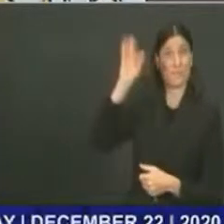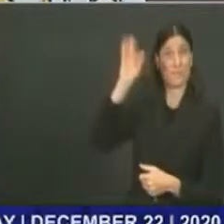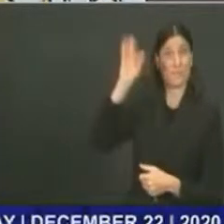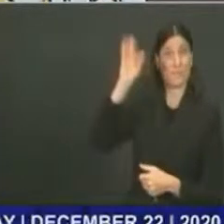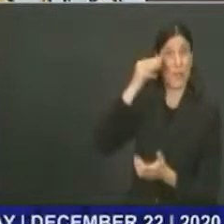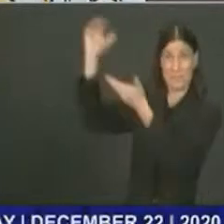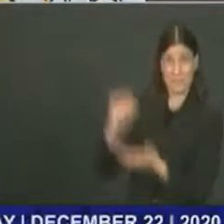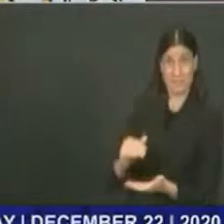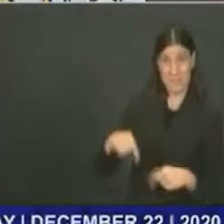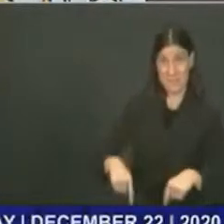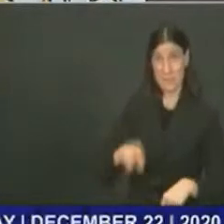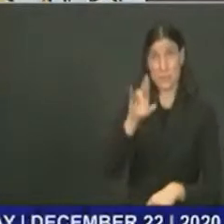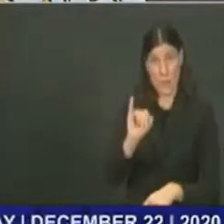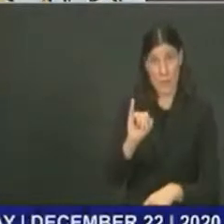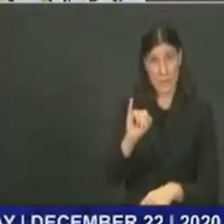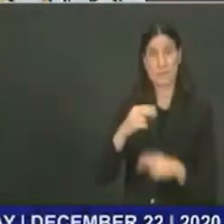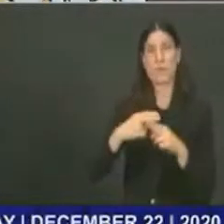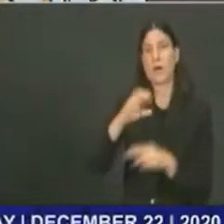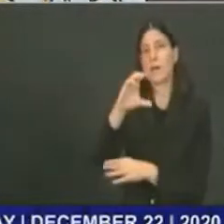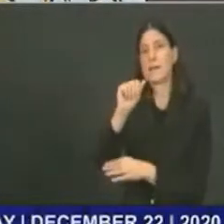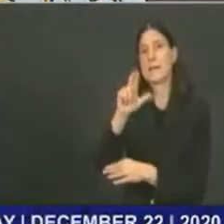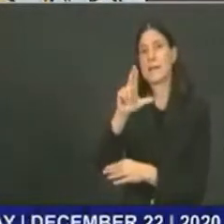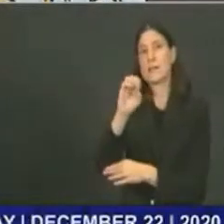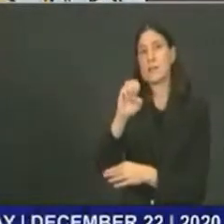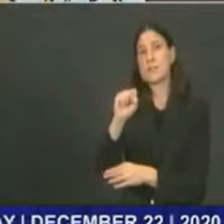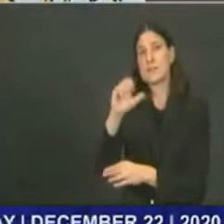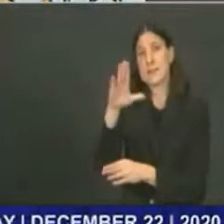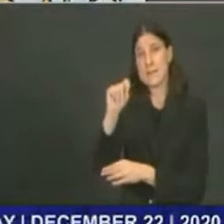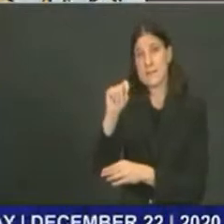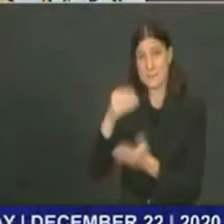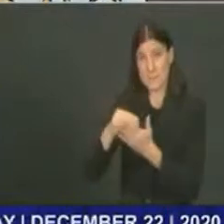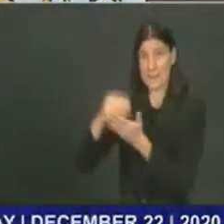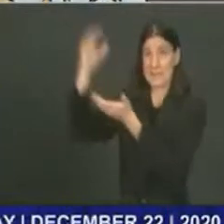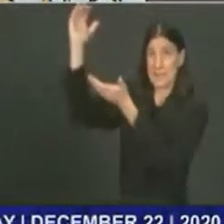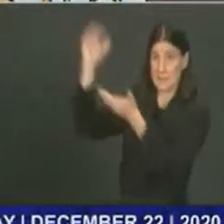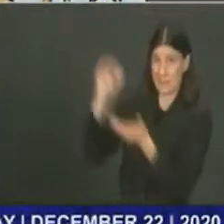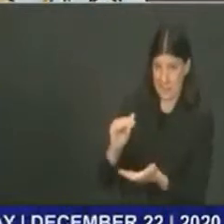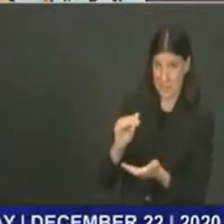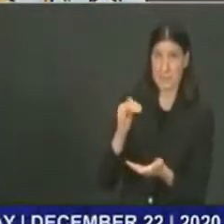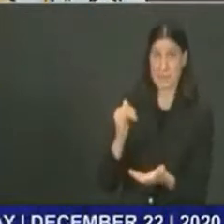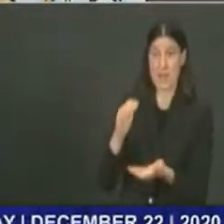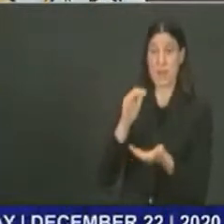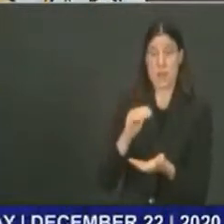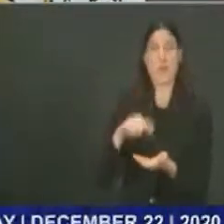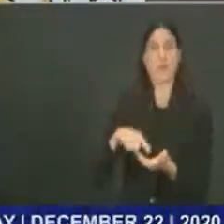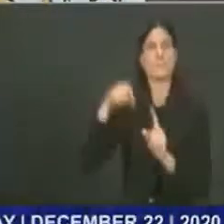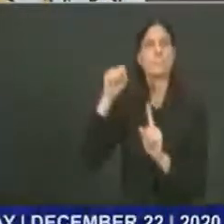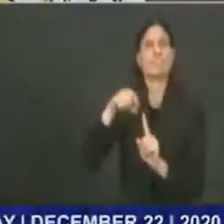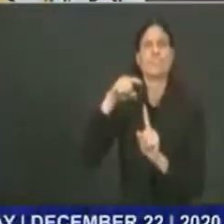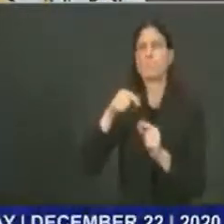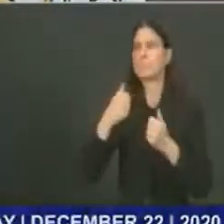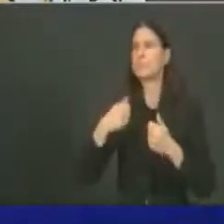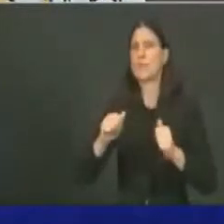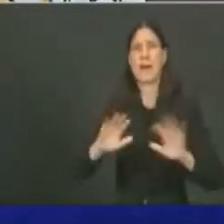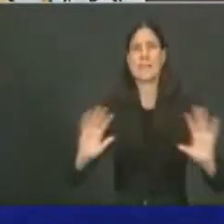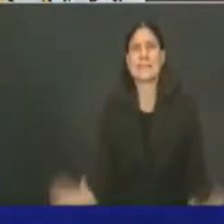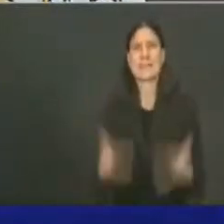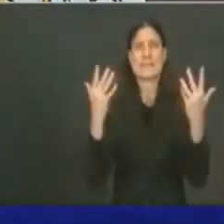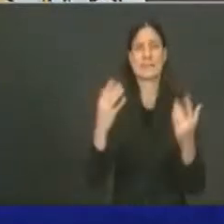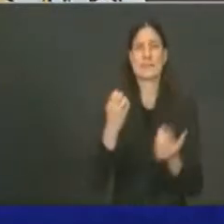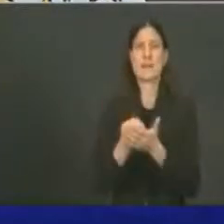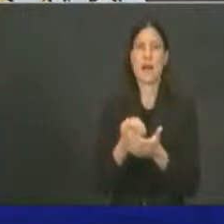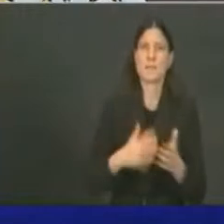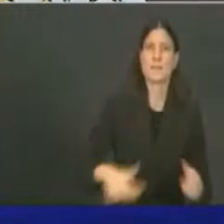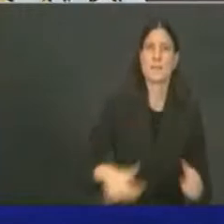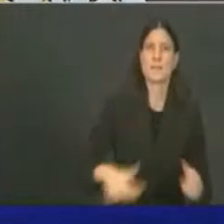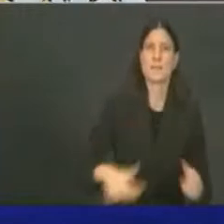swift action to pass a federal stimulus relief bill. And I want to thank our federal delegation, Senators